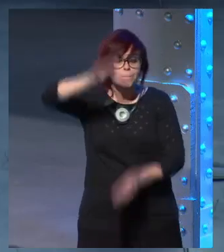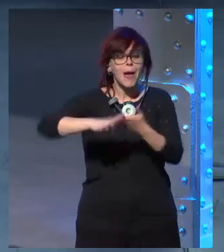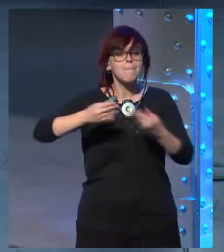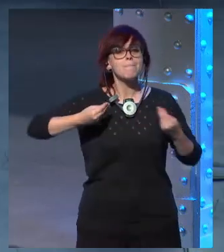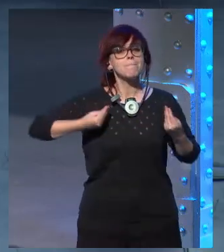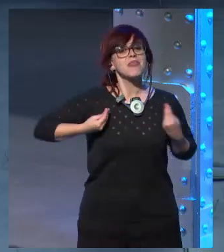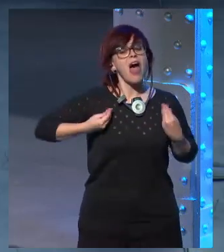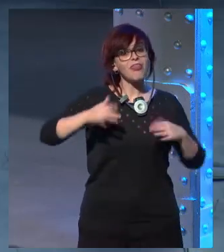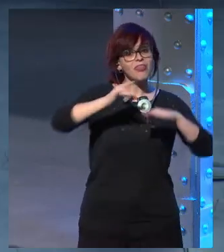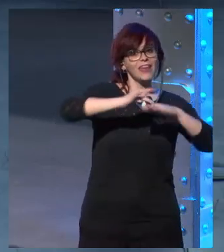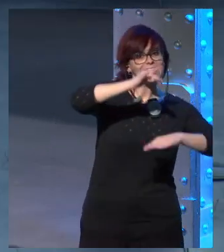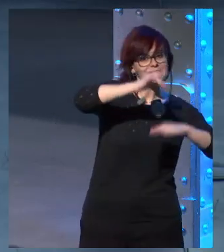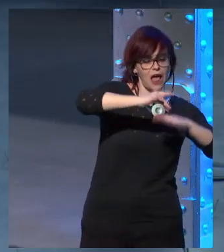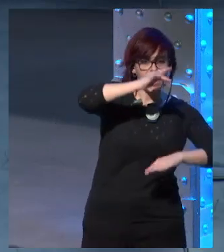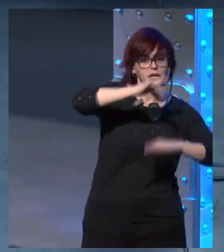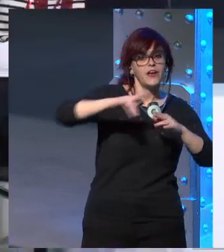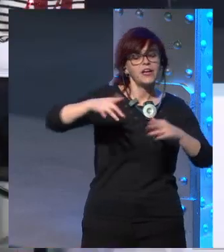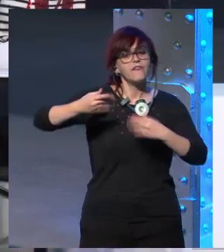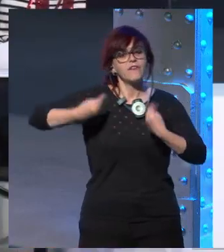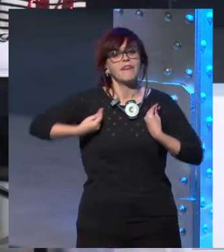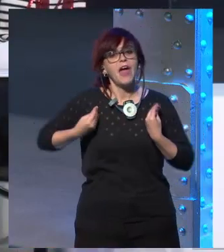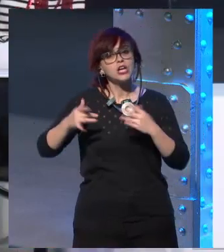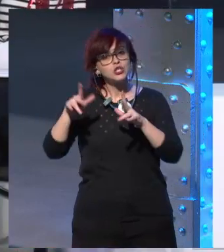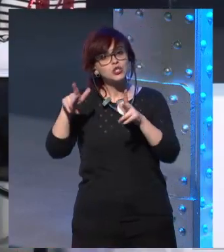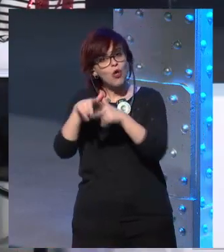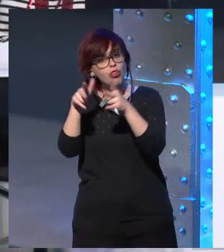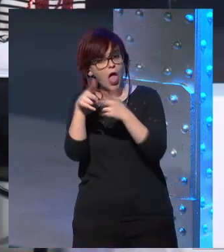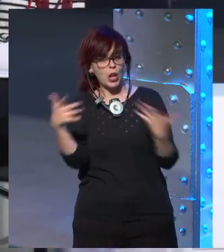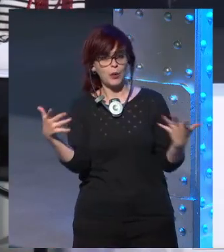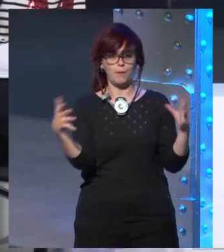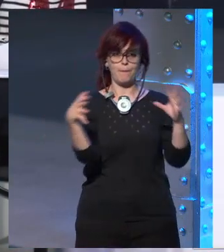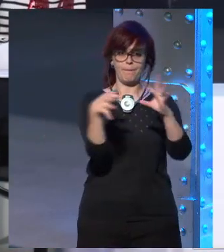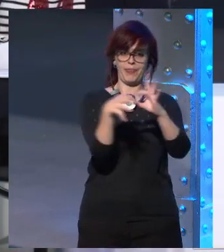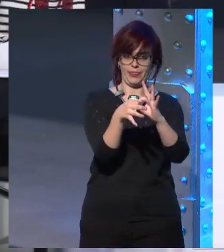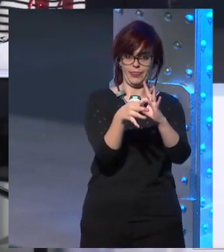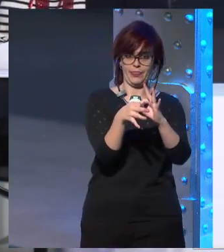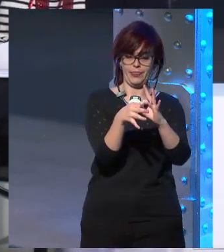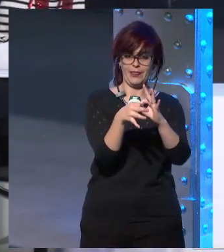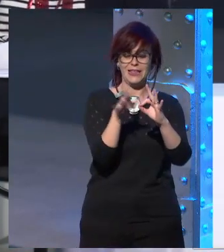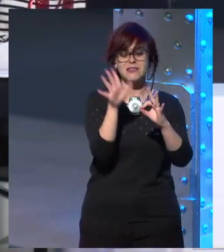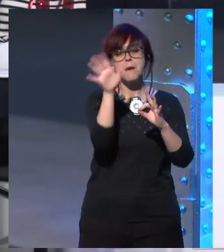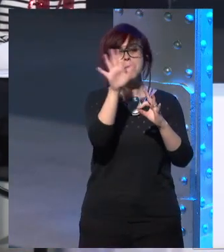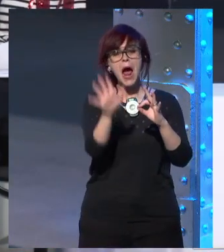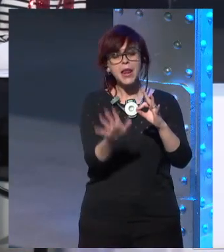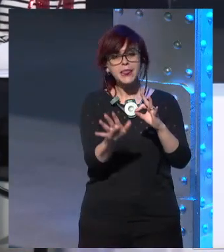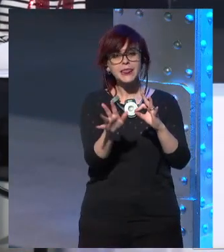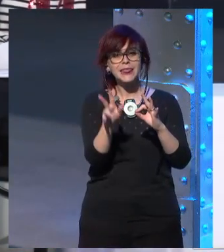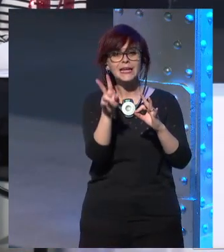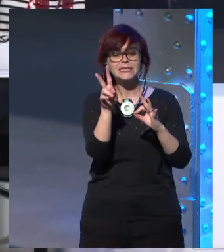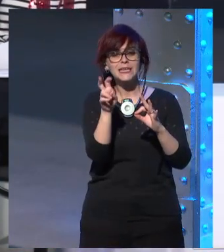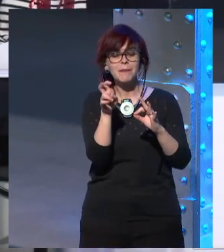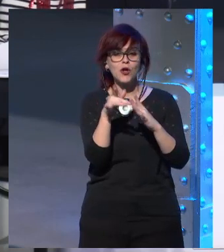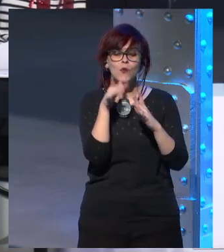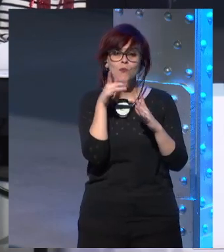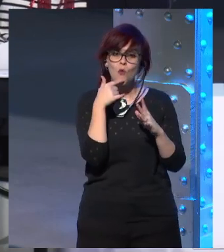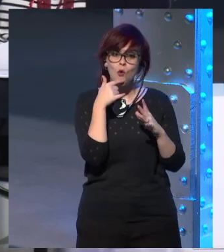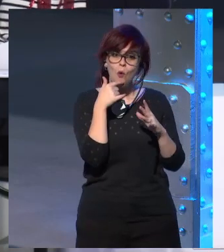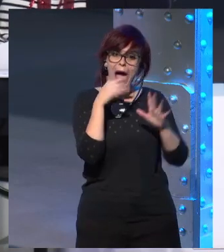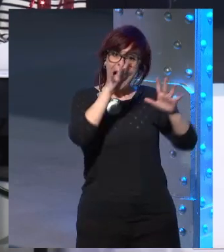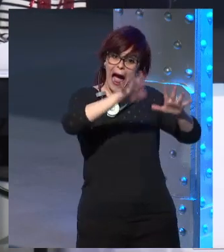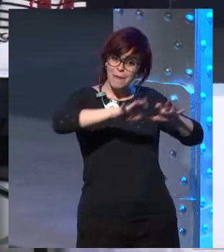their digital life focuses on their social life. And maybe the perception that we have is that they set aside